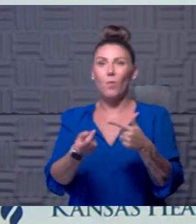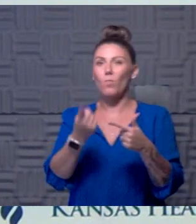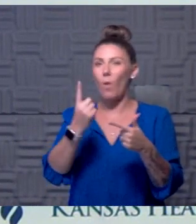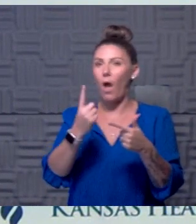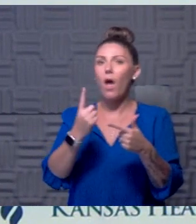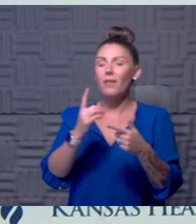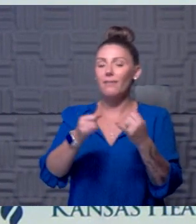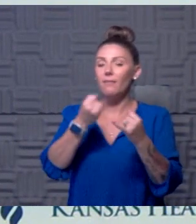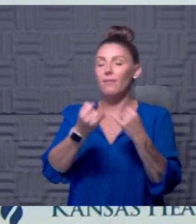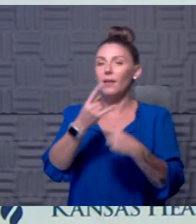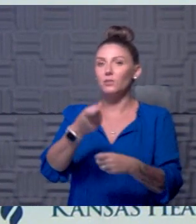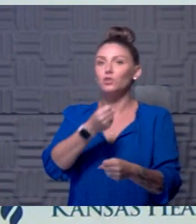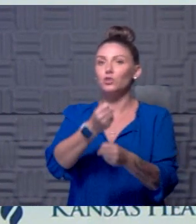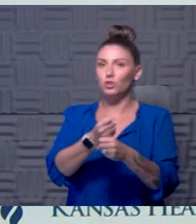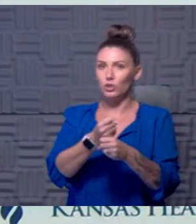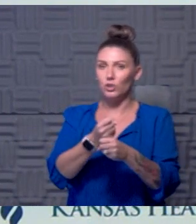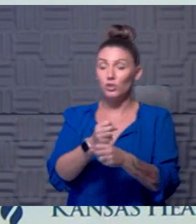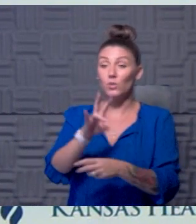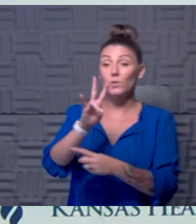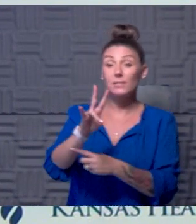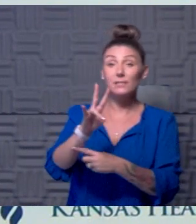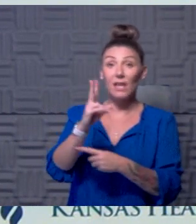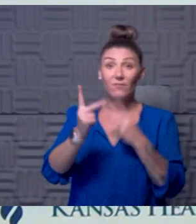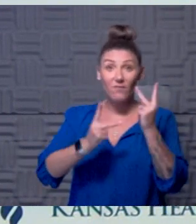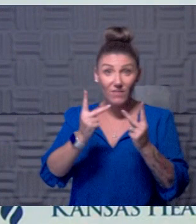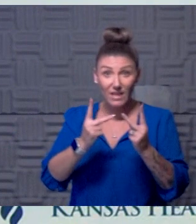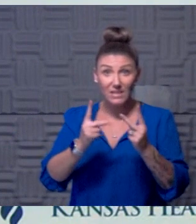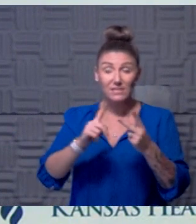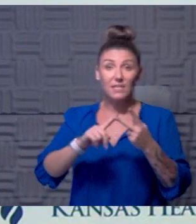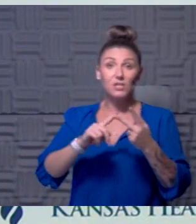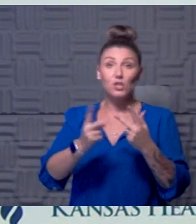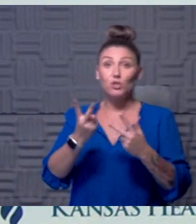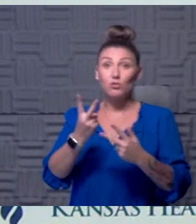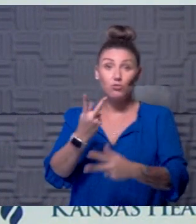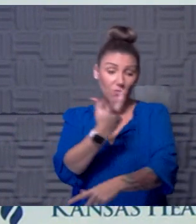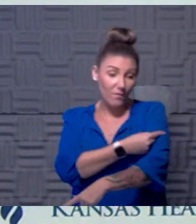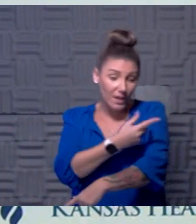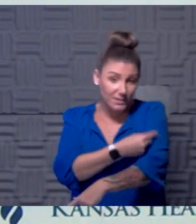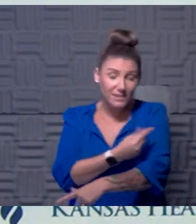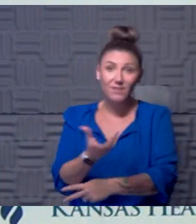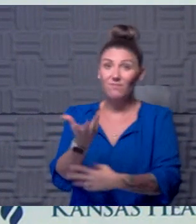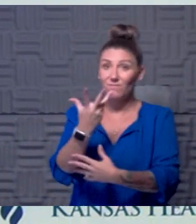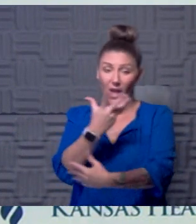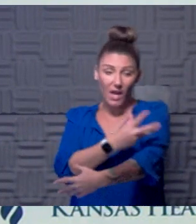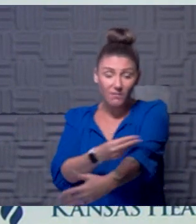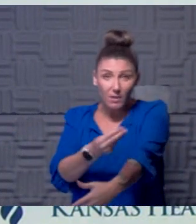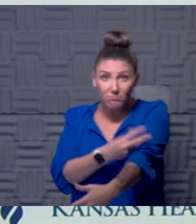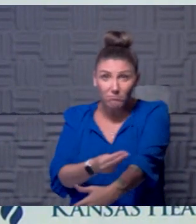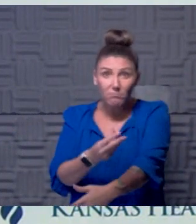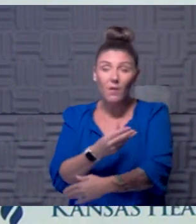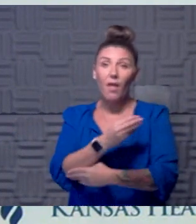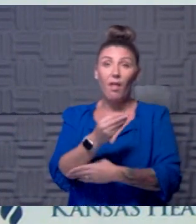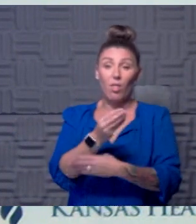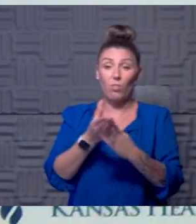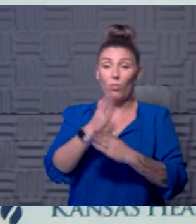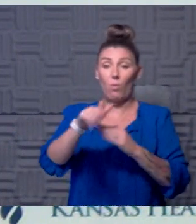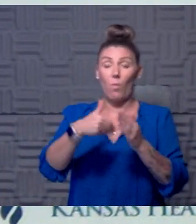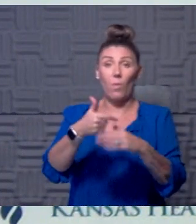you're going to have 7 visits, 2 vaccine visits, 5 blood draws plus the 2 vaccine visits. And throughout that